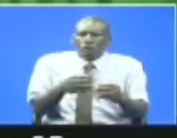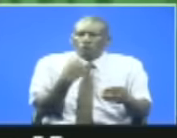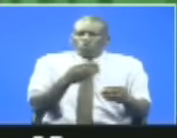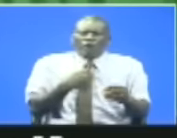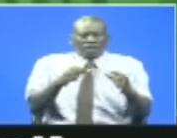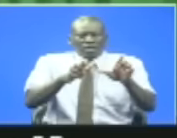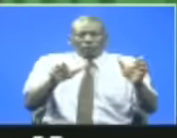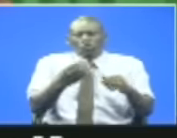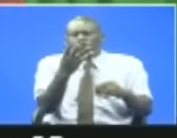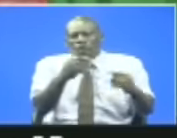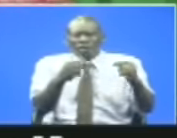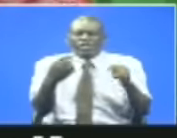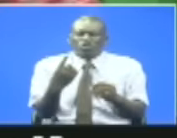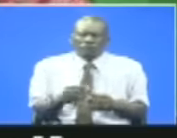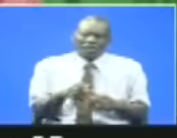1?